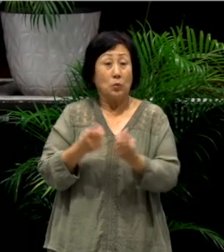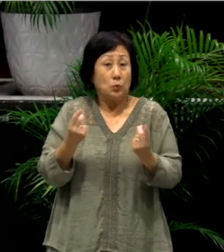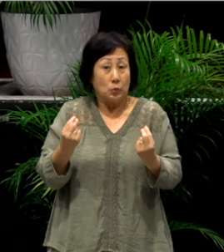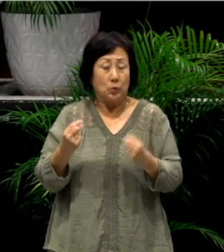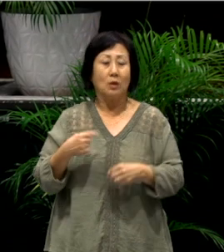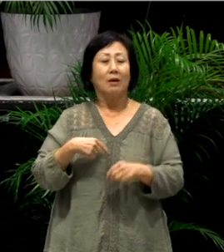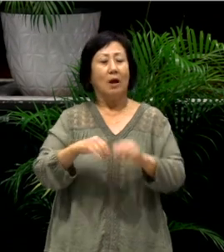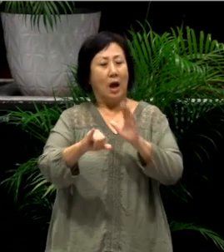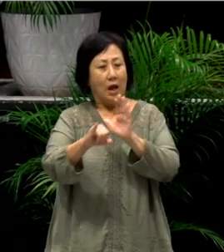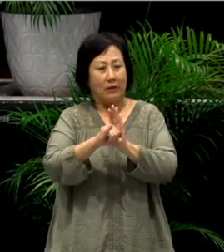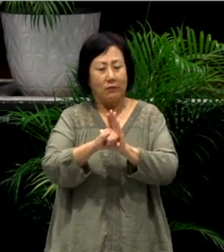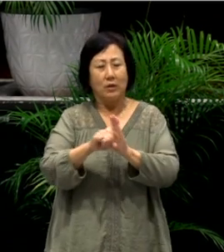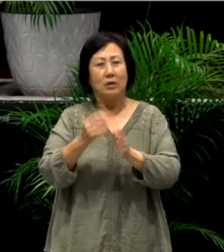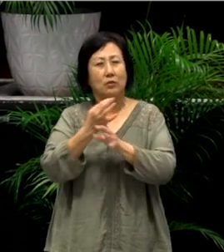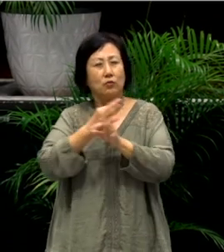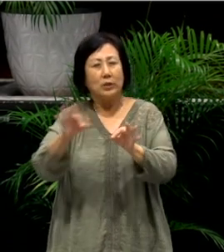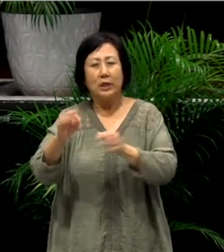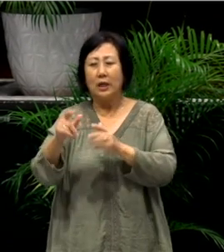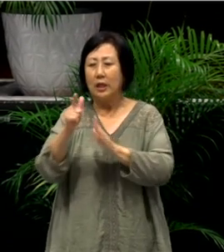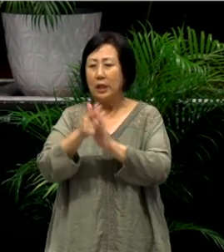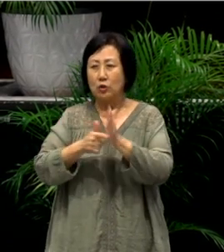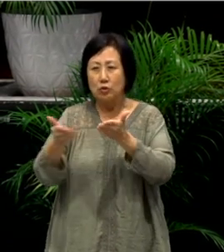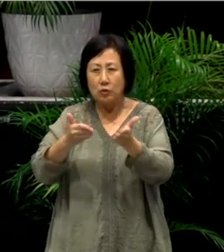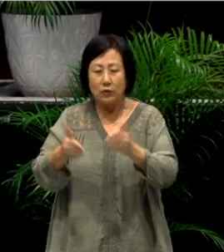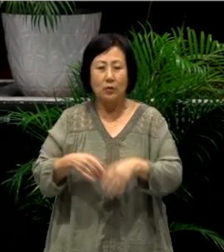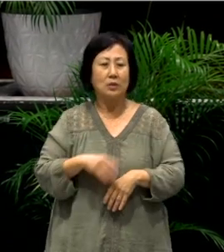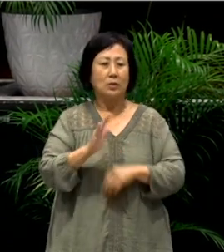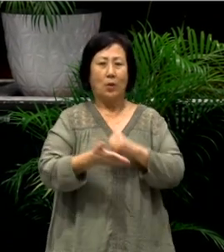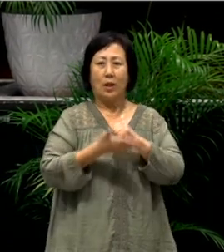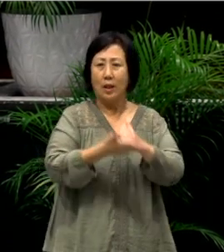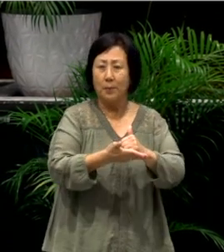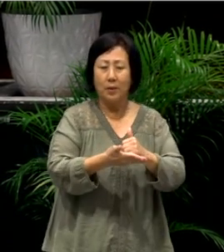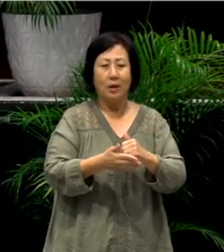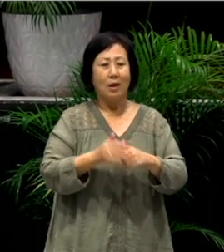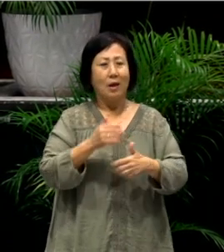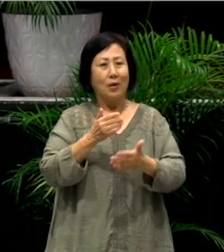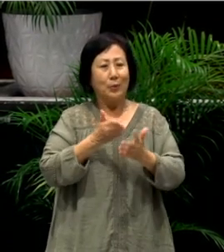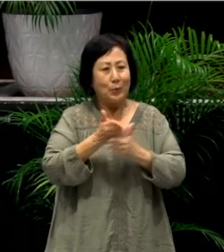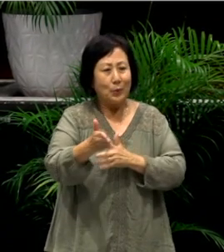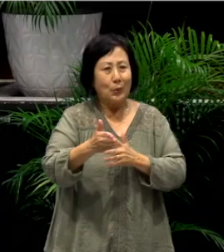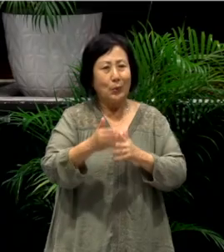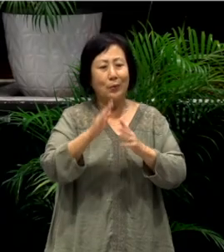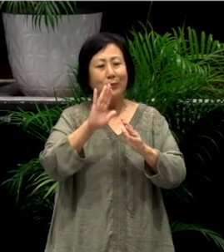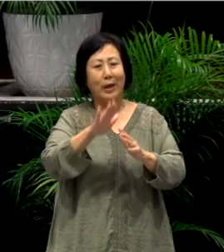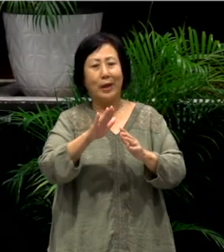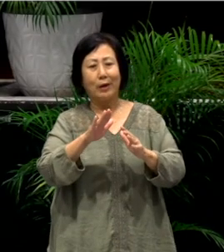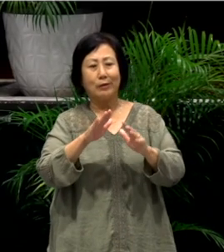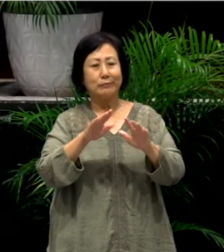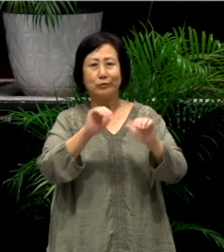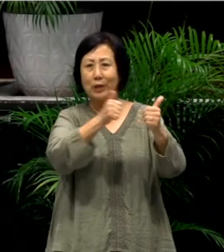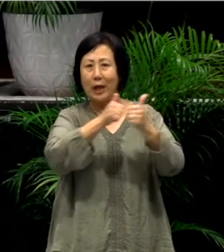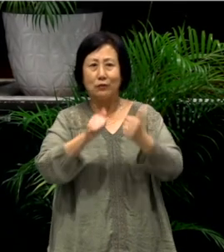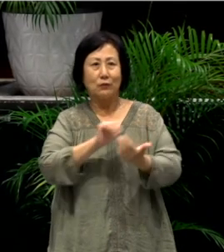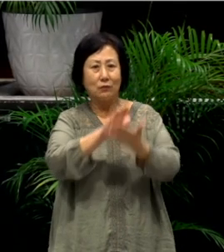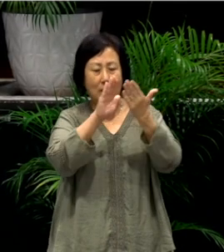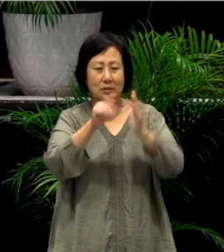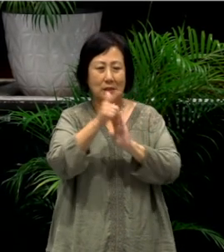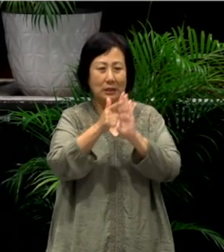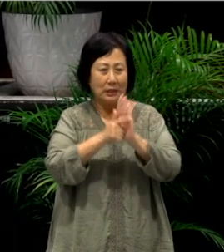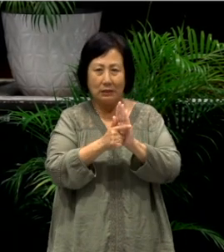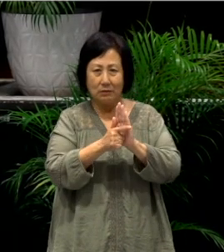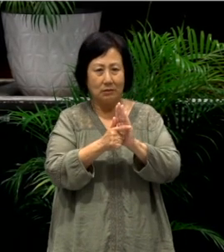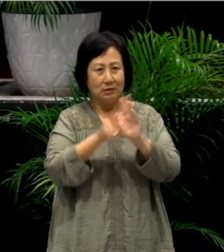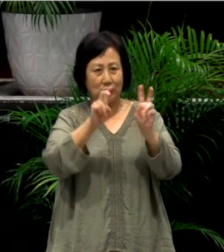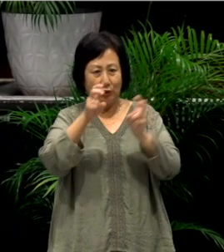involved identifying pro bono legal services that can assist in working through the specific challenges that particular